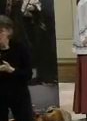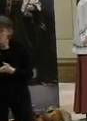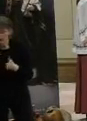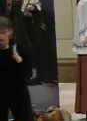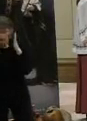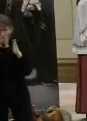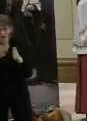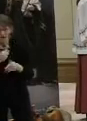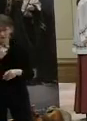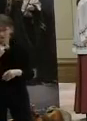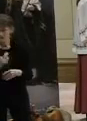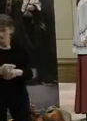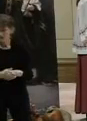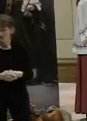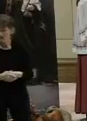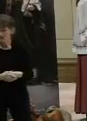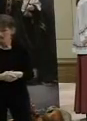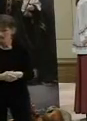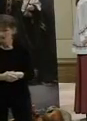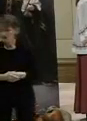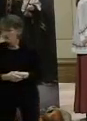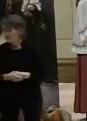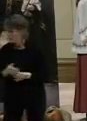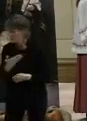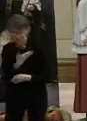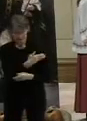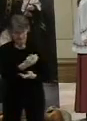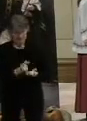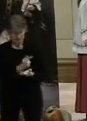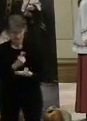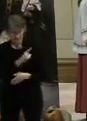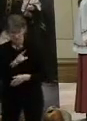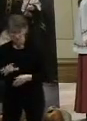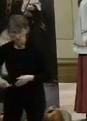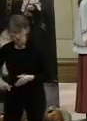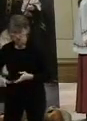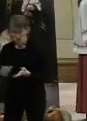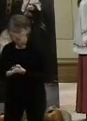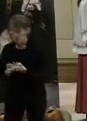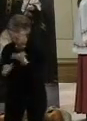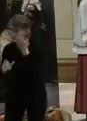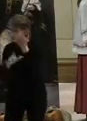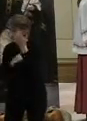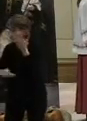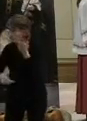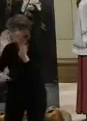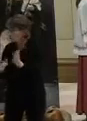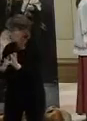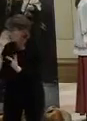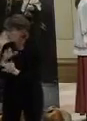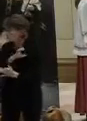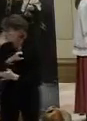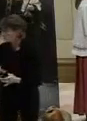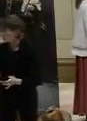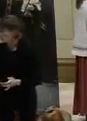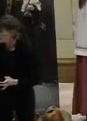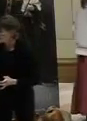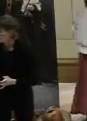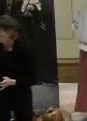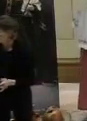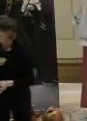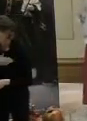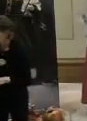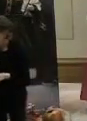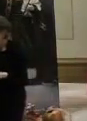voice." The Gospel of the Lord. Praise to you, Lord Jesus Christ. Please be seated for a